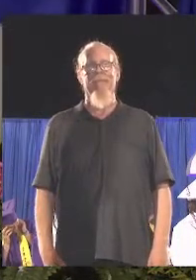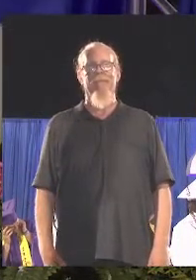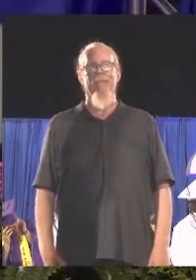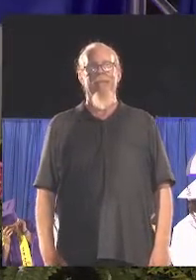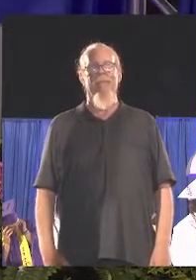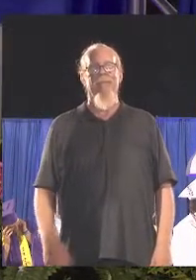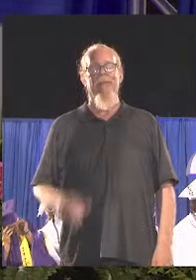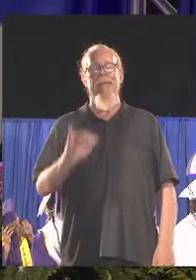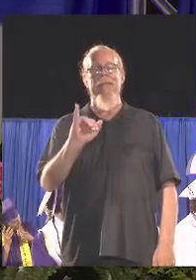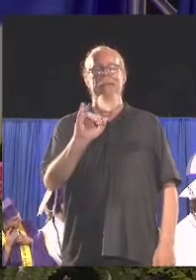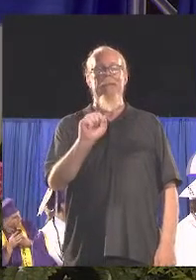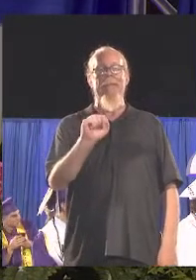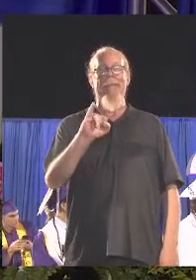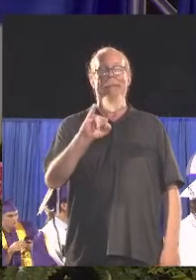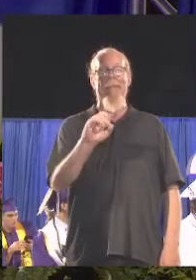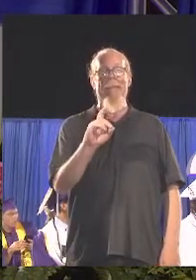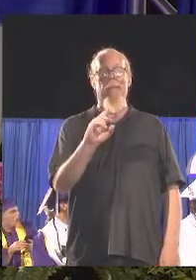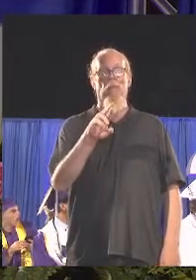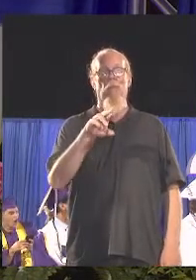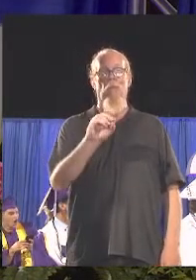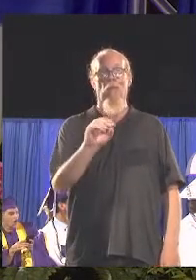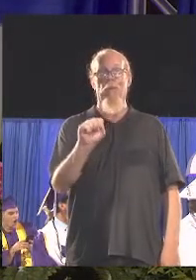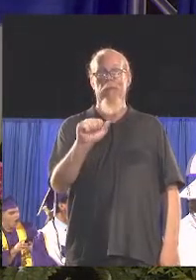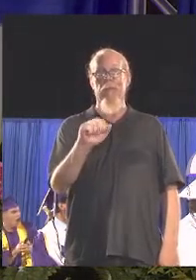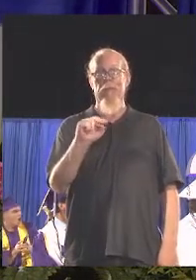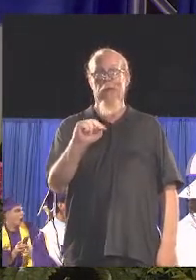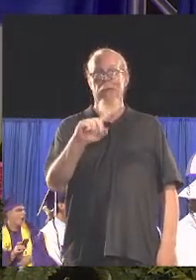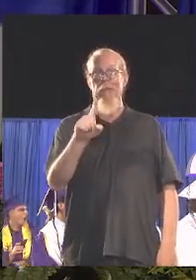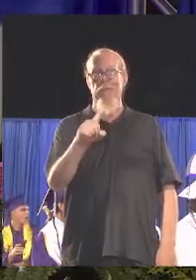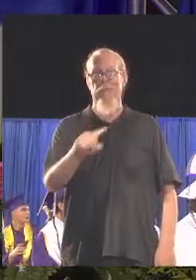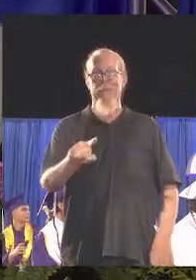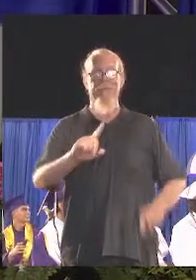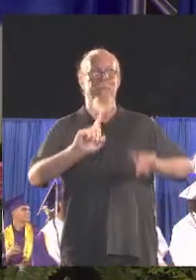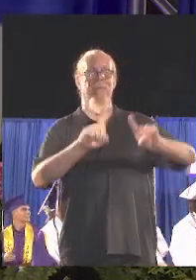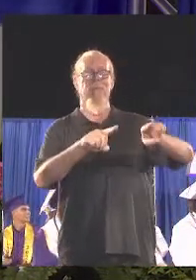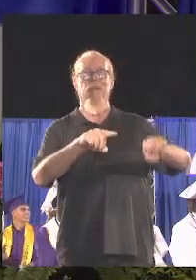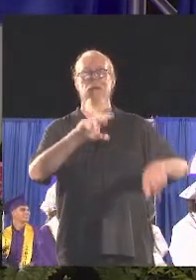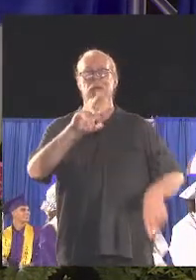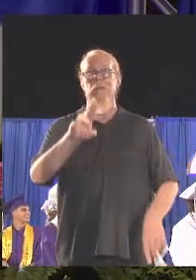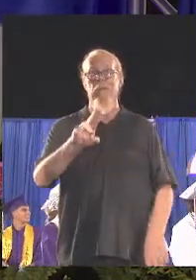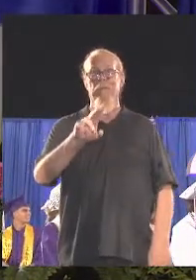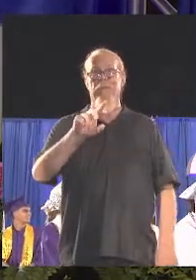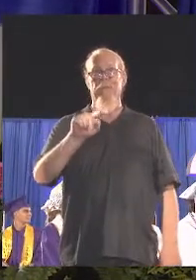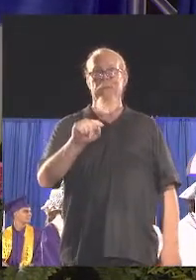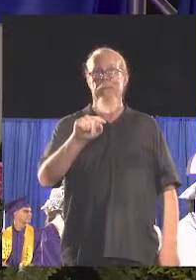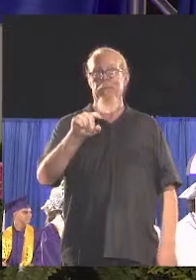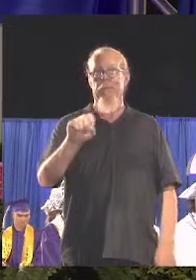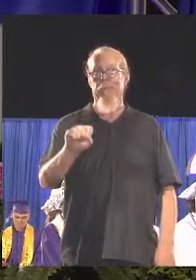Isidro L. Sanchez, the University of Texas, San Antonio.